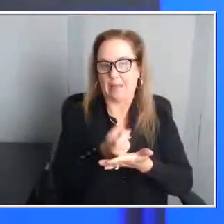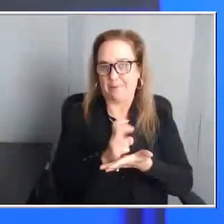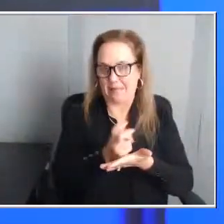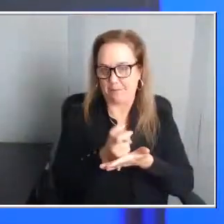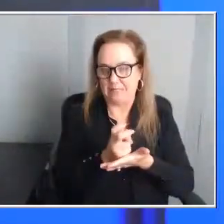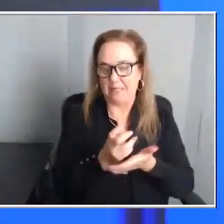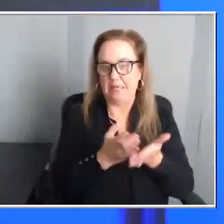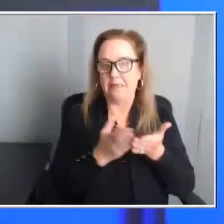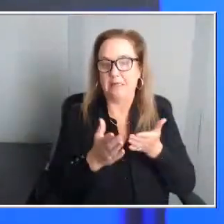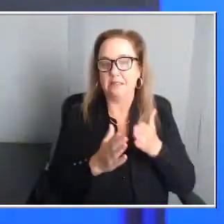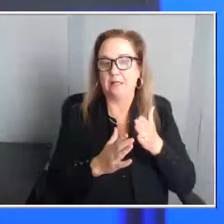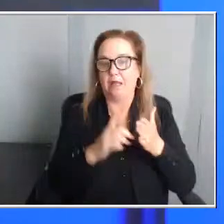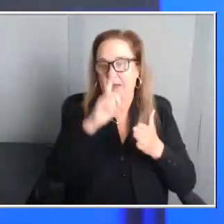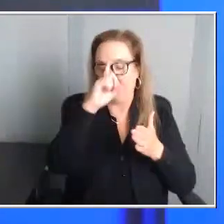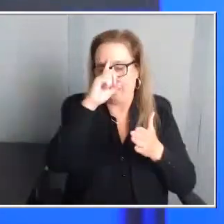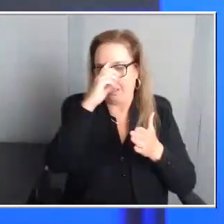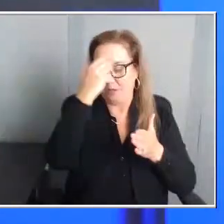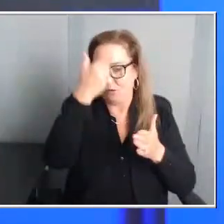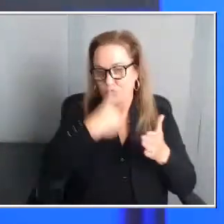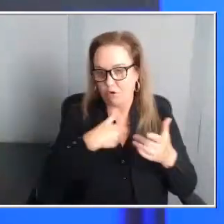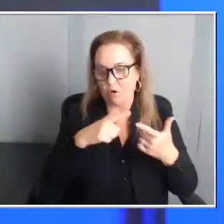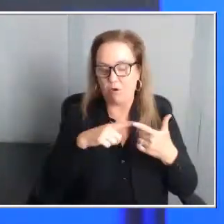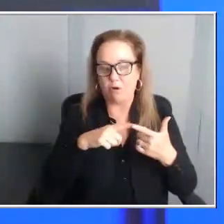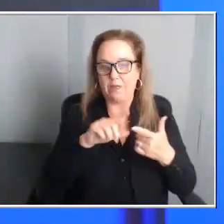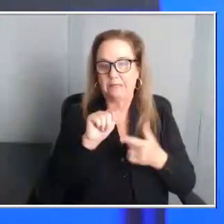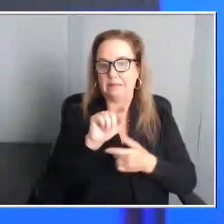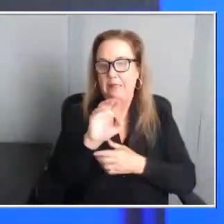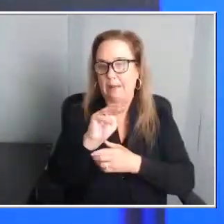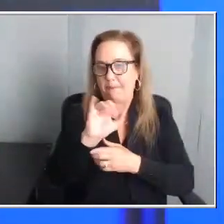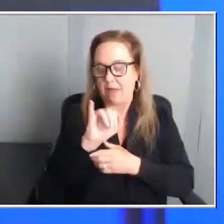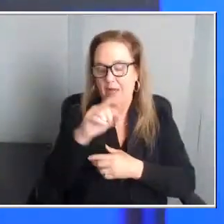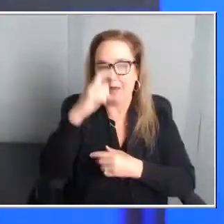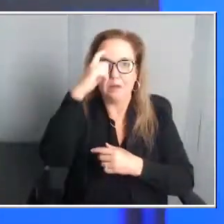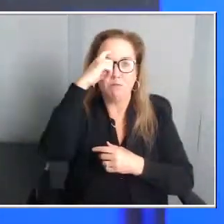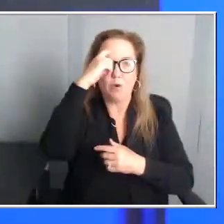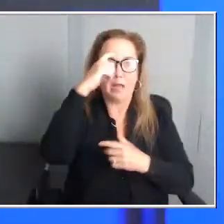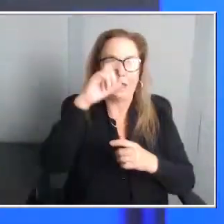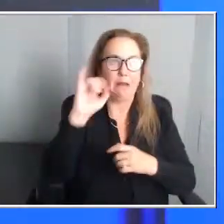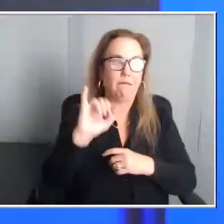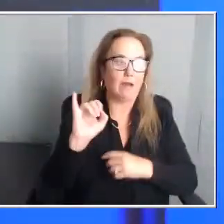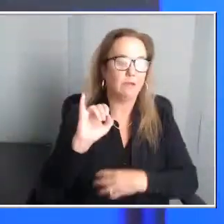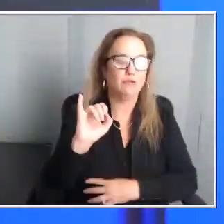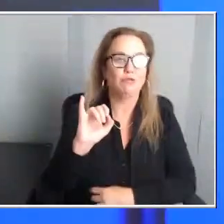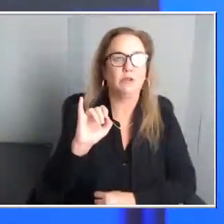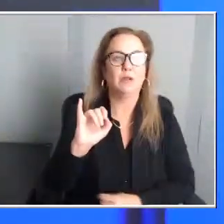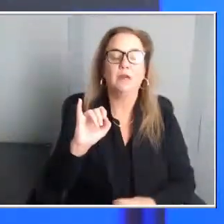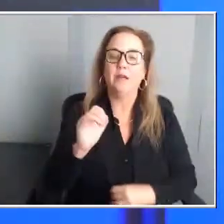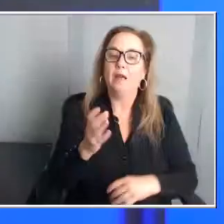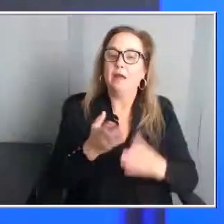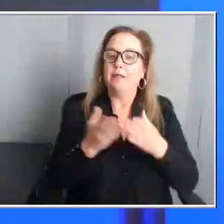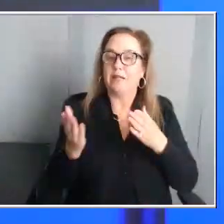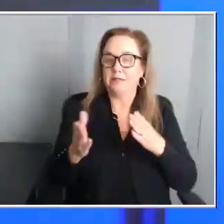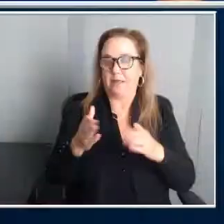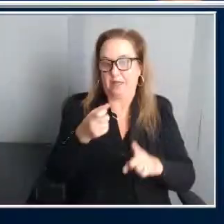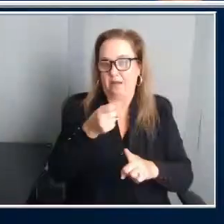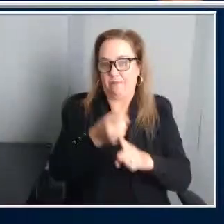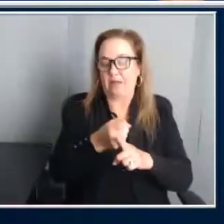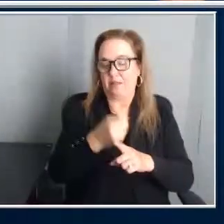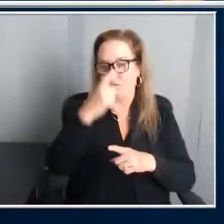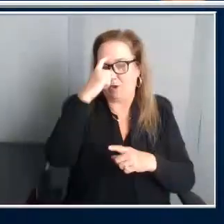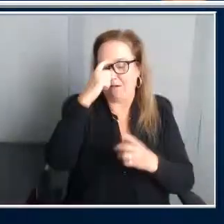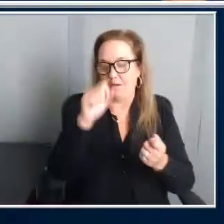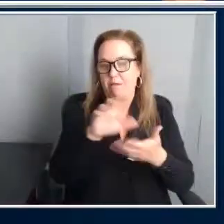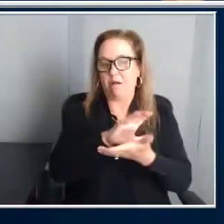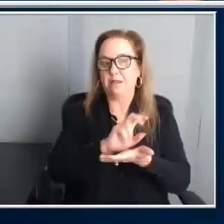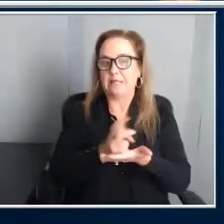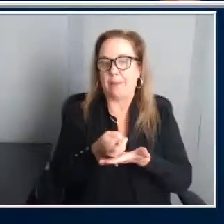like stroke, traumatic brain injury, a brain infection, things that affect the brain in that way can all cause epilepsy. Do